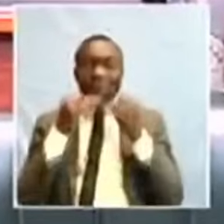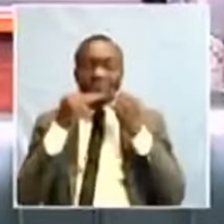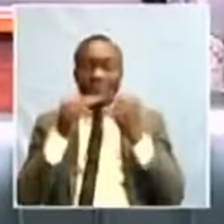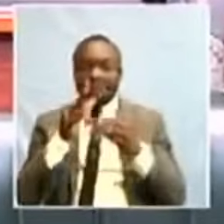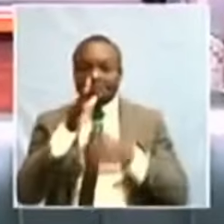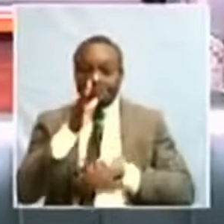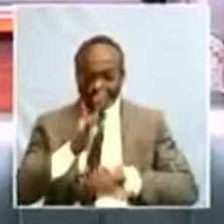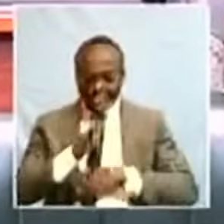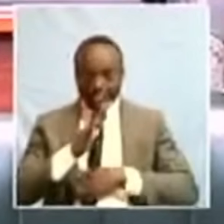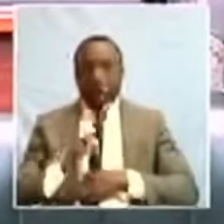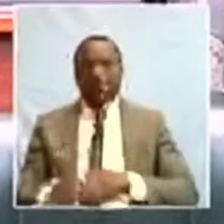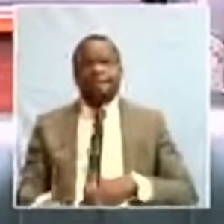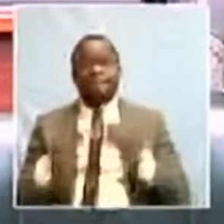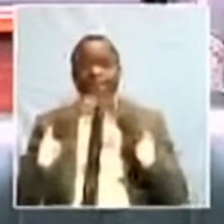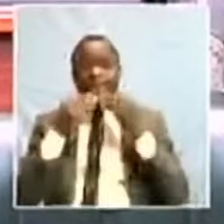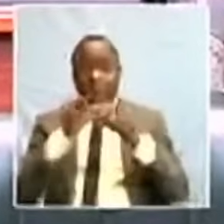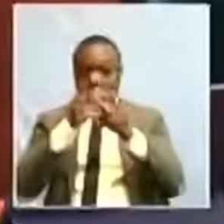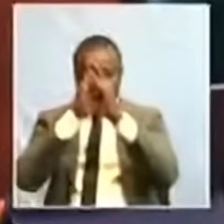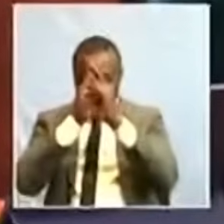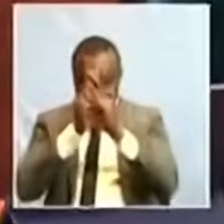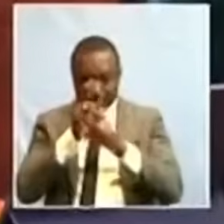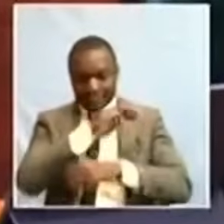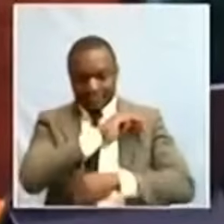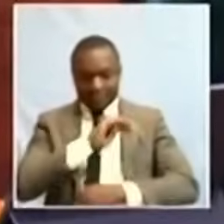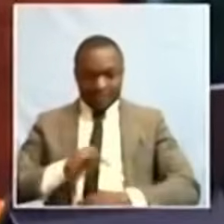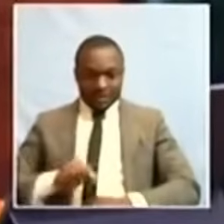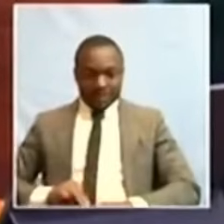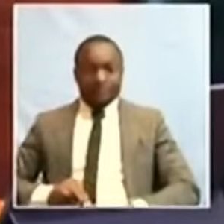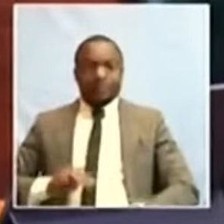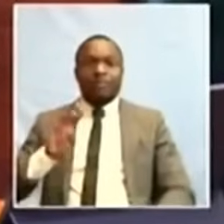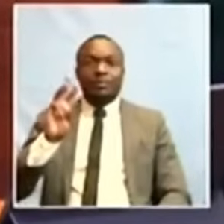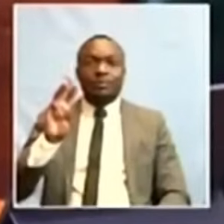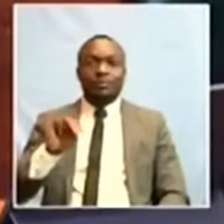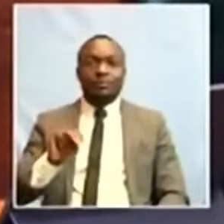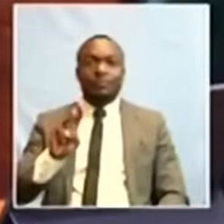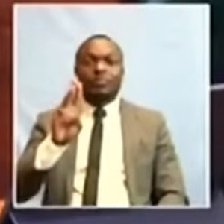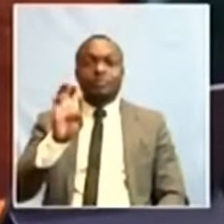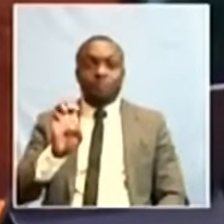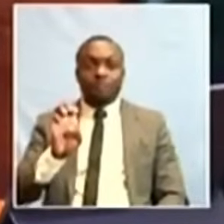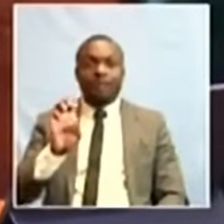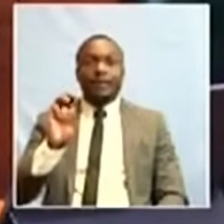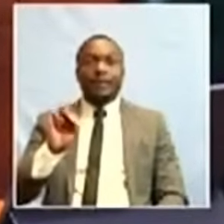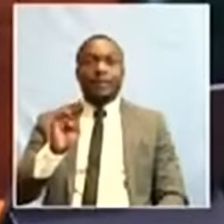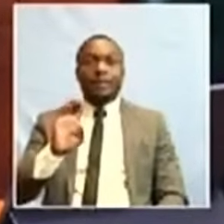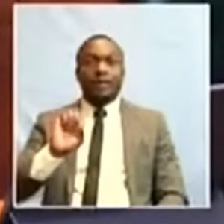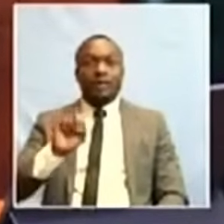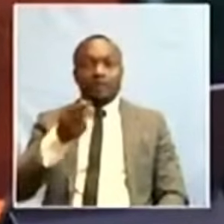you, Madam. Thank you. The Honorable Member for Mwembeji.